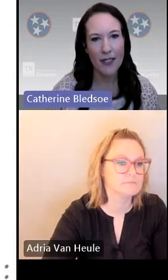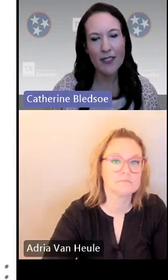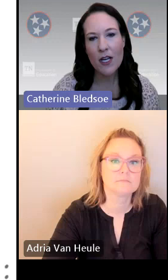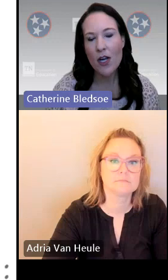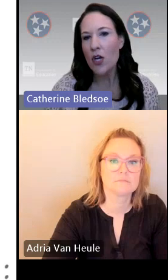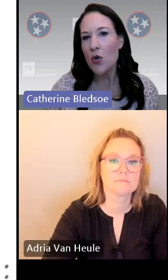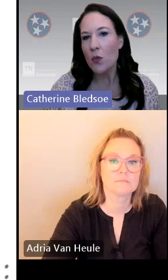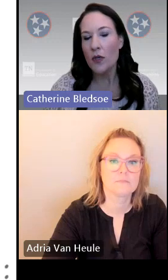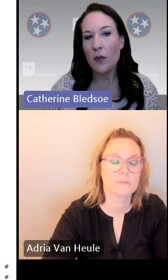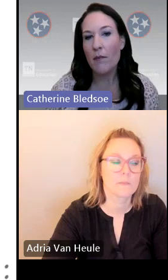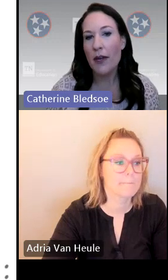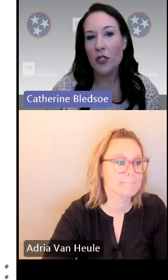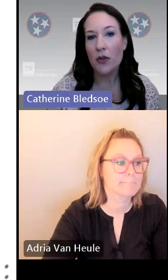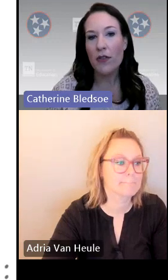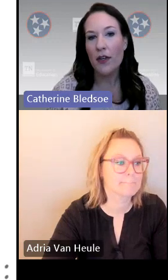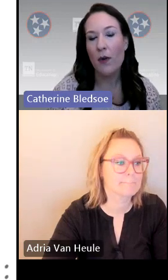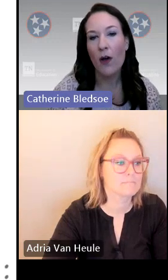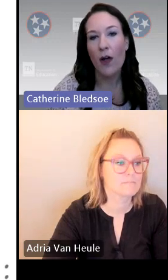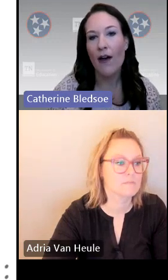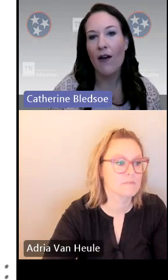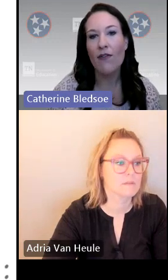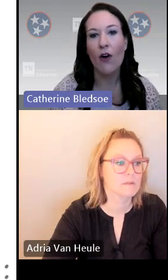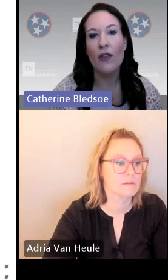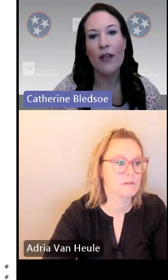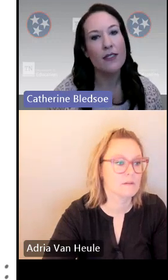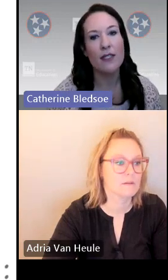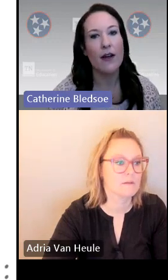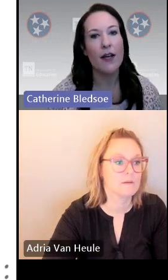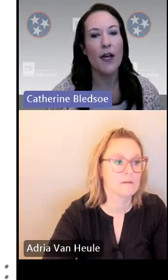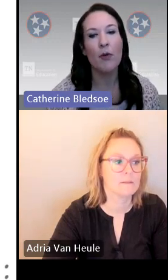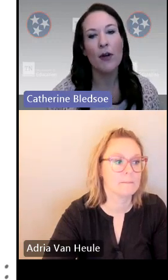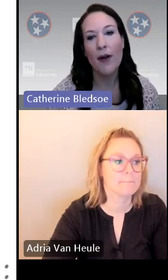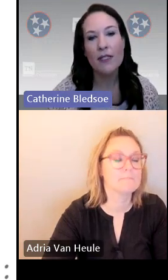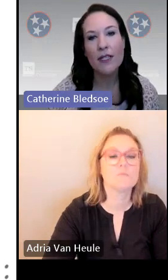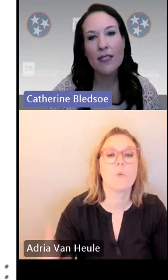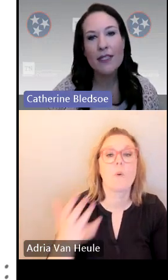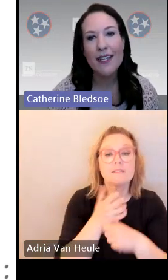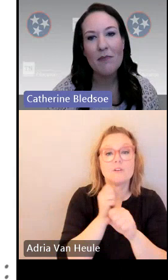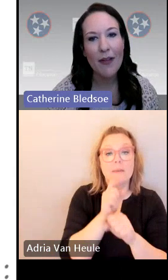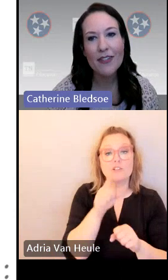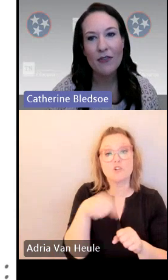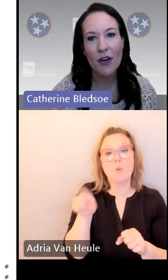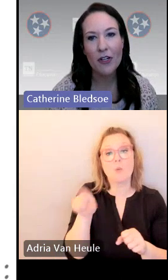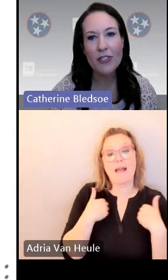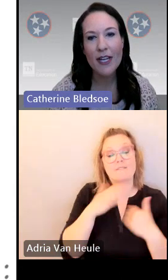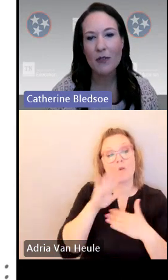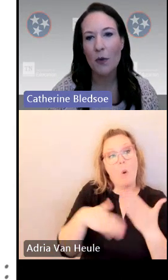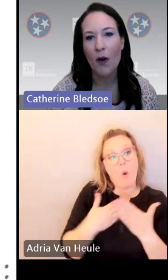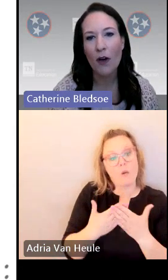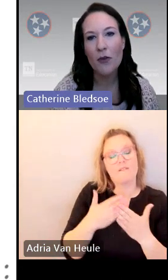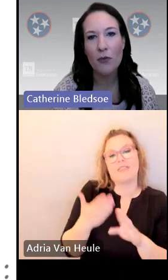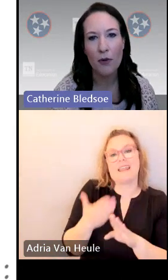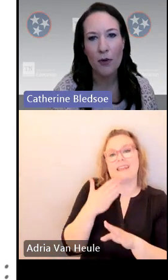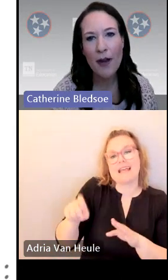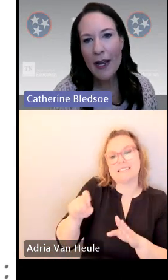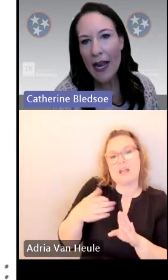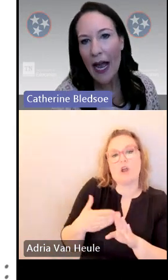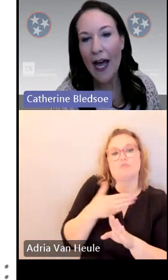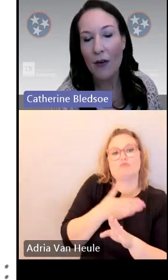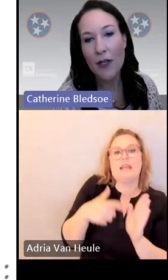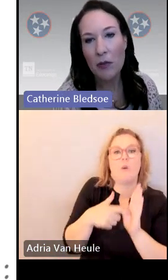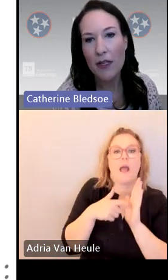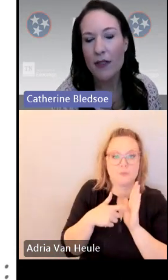collection process, we just want to make sure that you all have all the necessary prerequisites in place first as we walk you